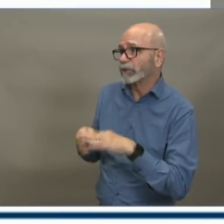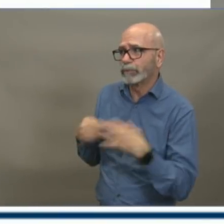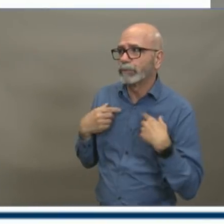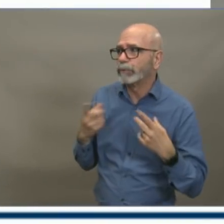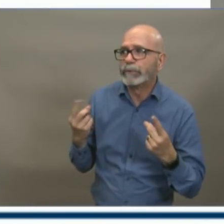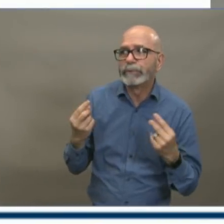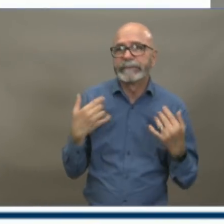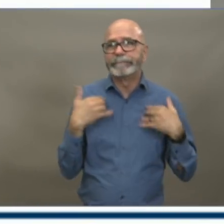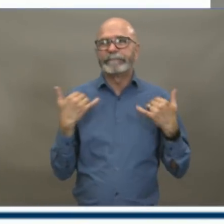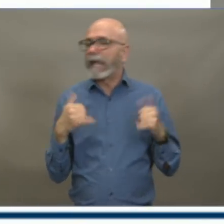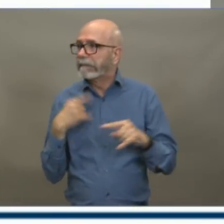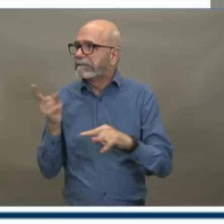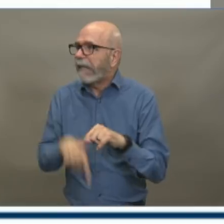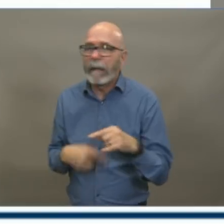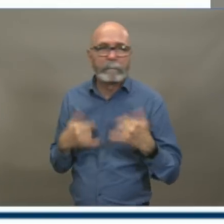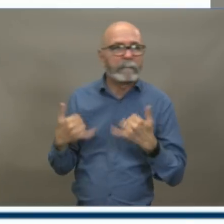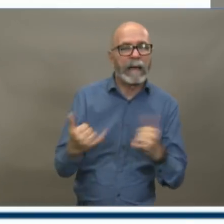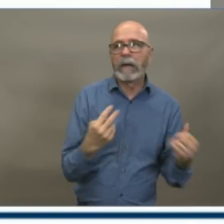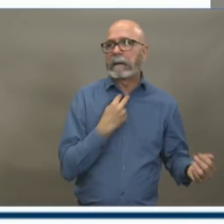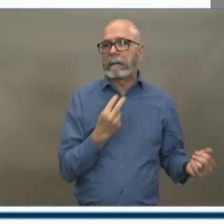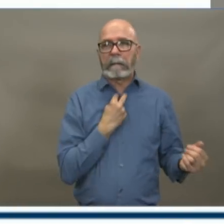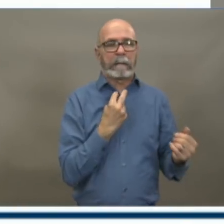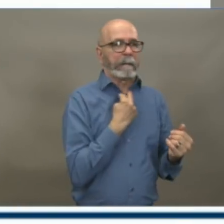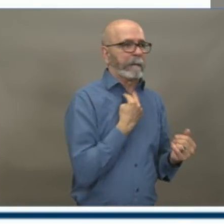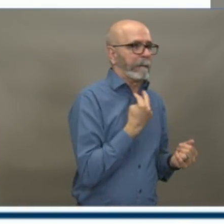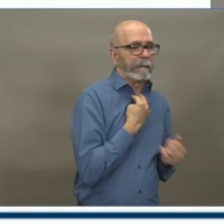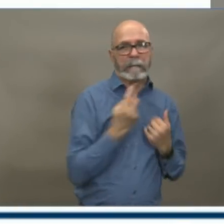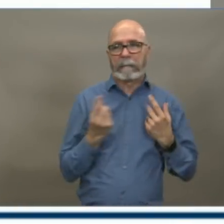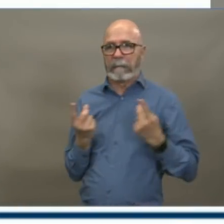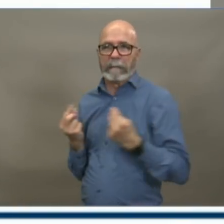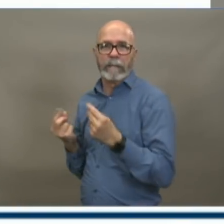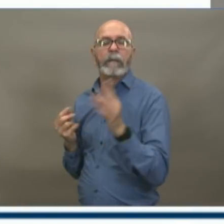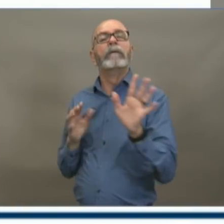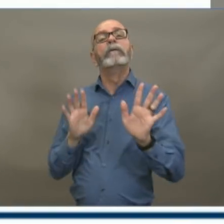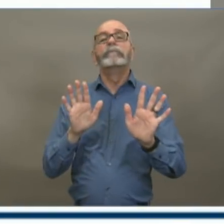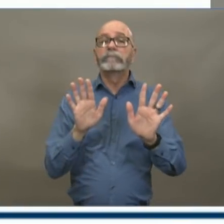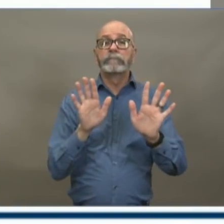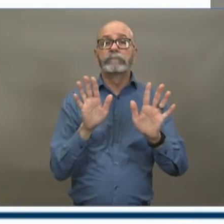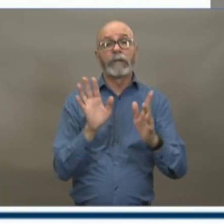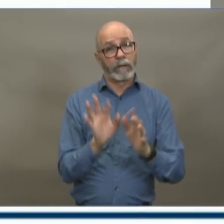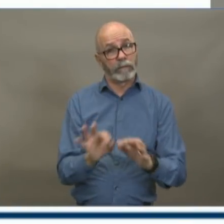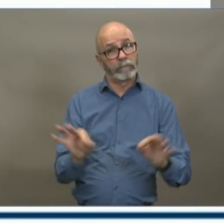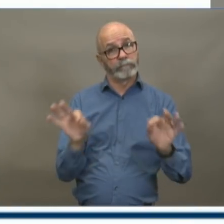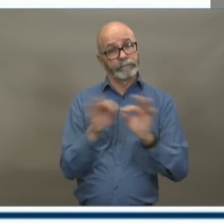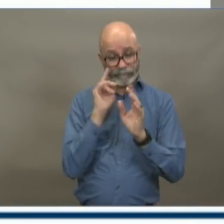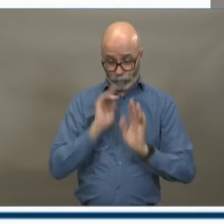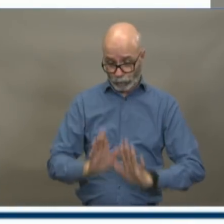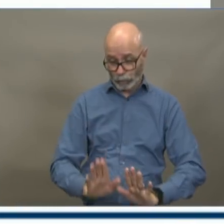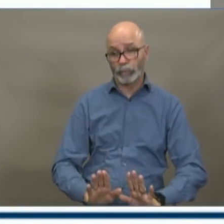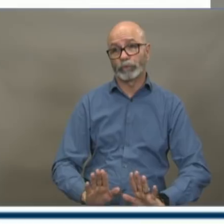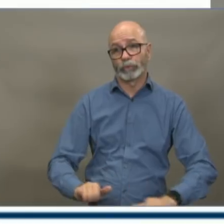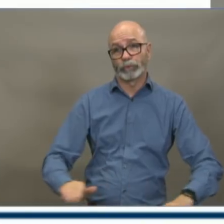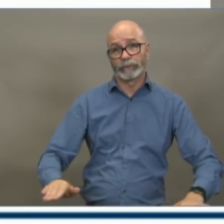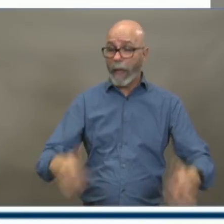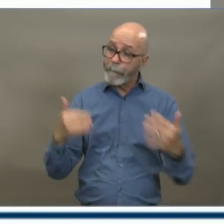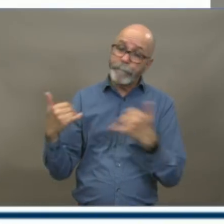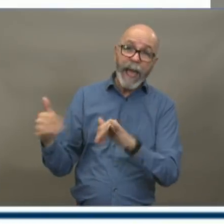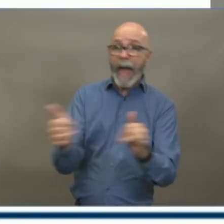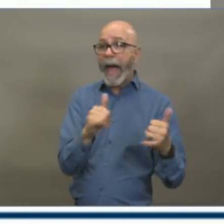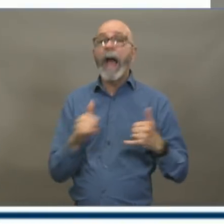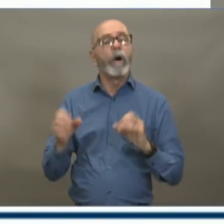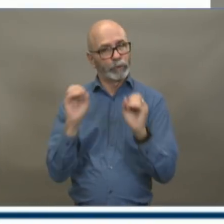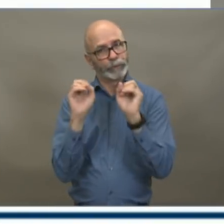soccer. So our focus is first and foremost to get kids playing. When it's safe, we'll get parents back into the